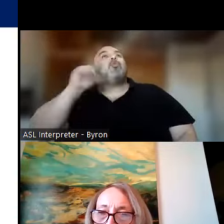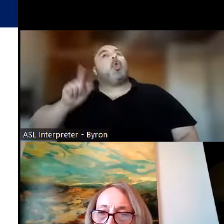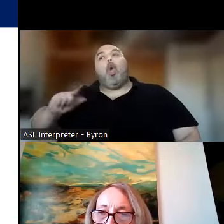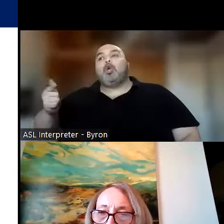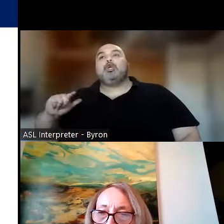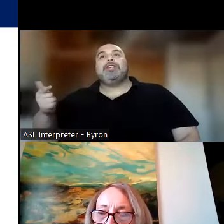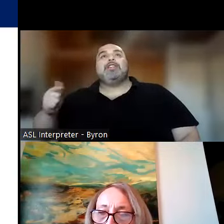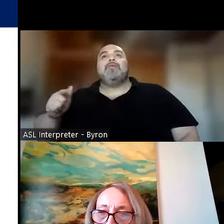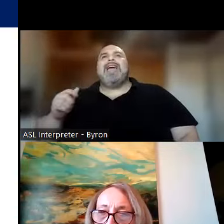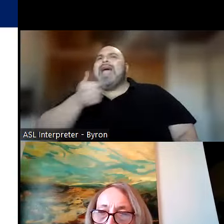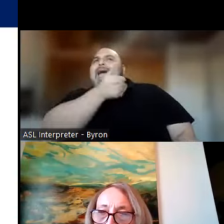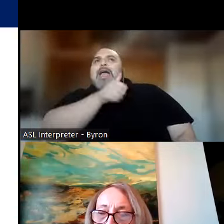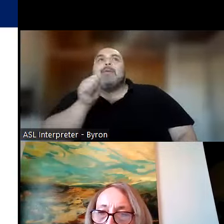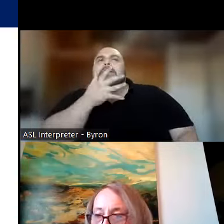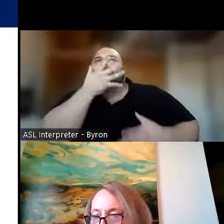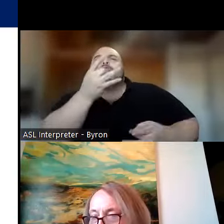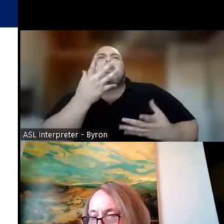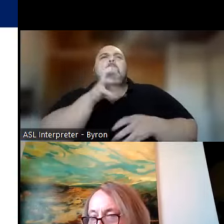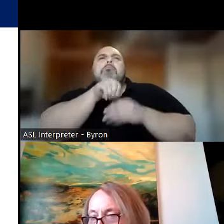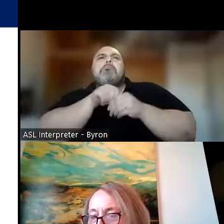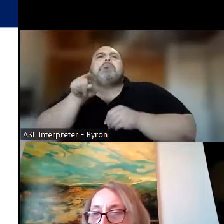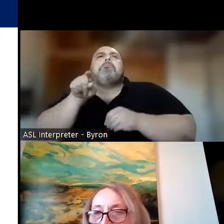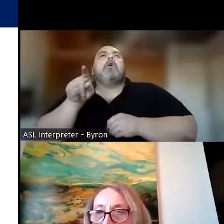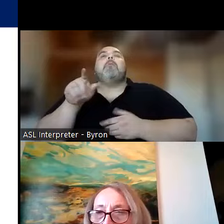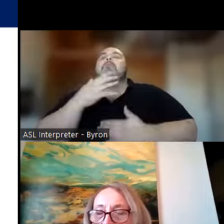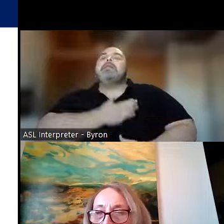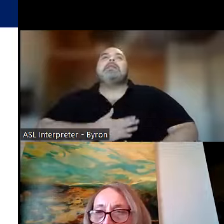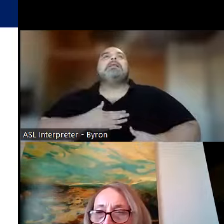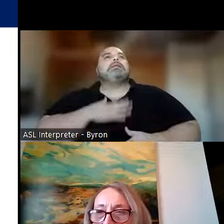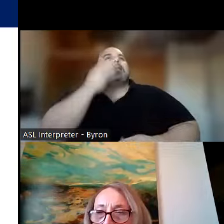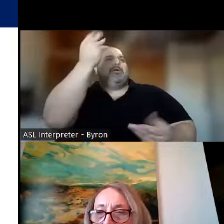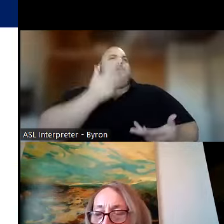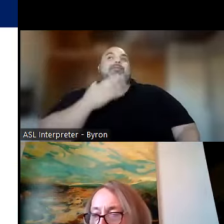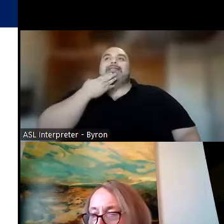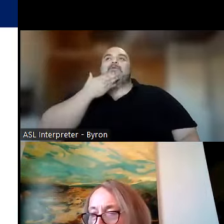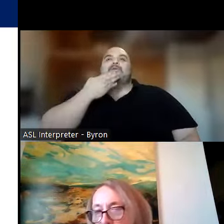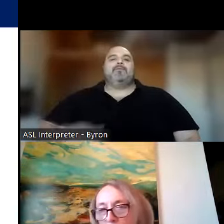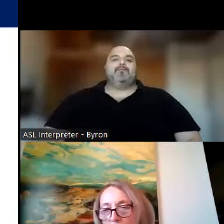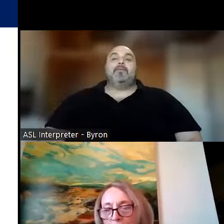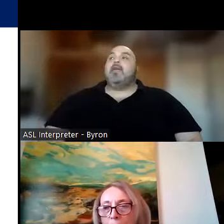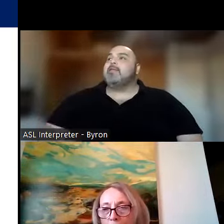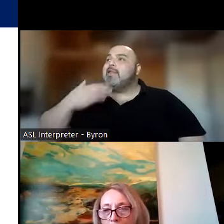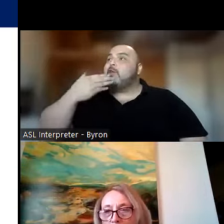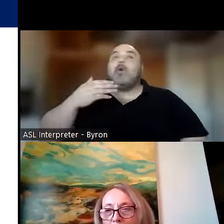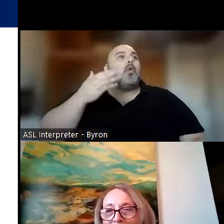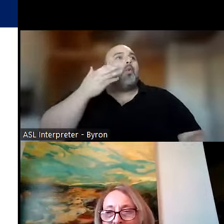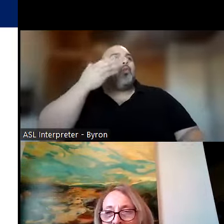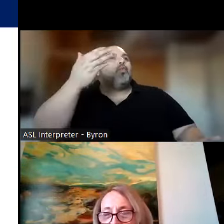anyone interested in being the alternate, please let me know. Thank you. Thanks and so also much. Welcome to